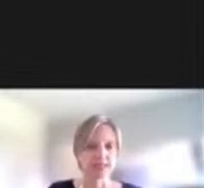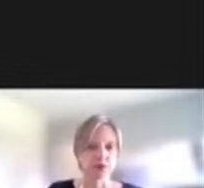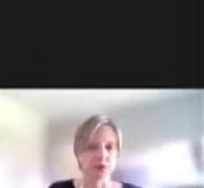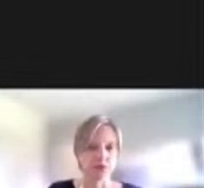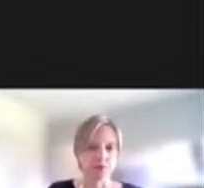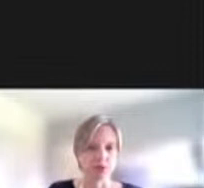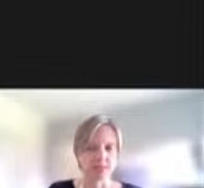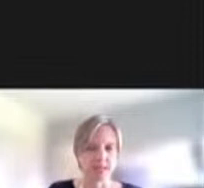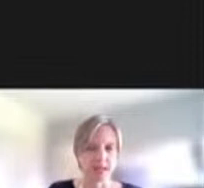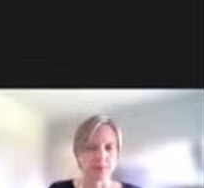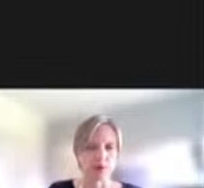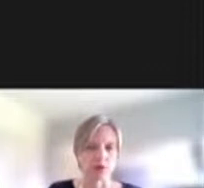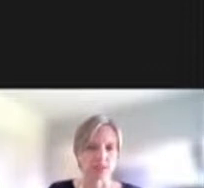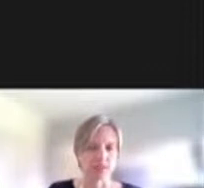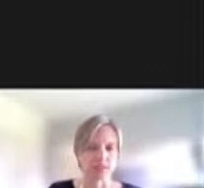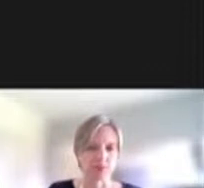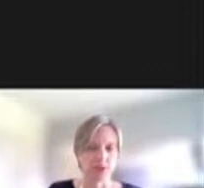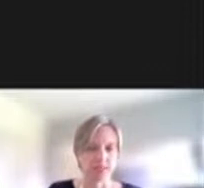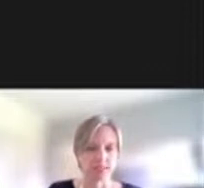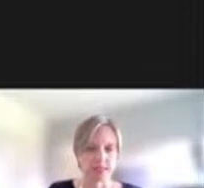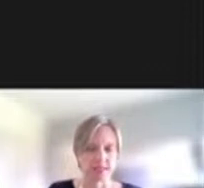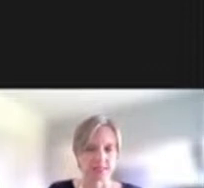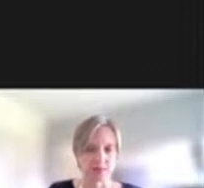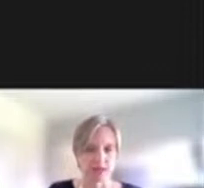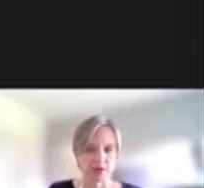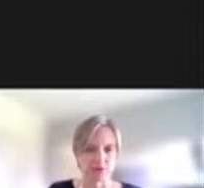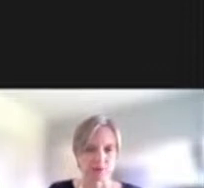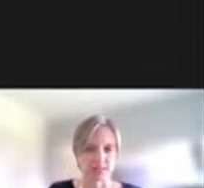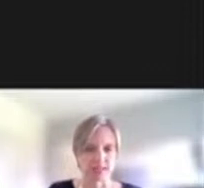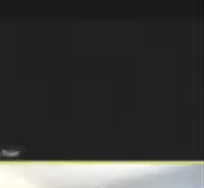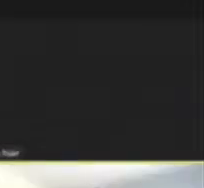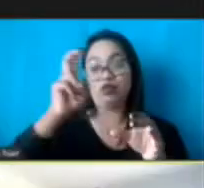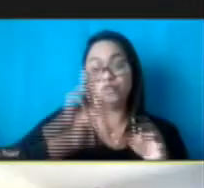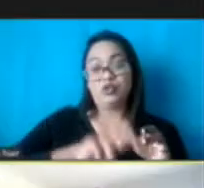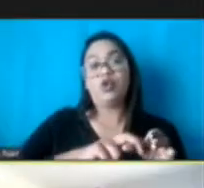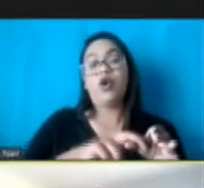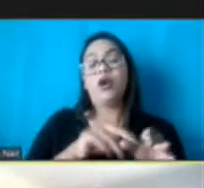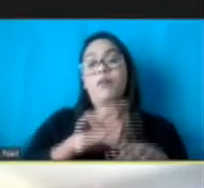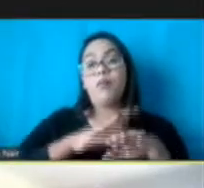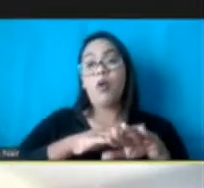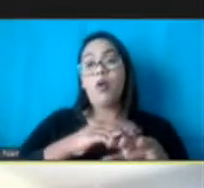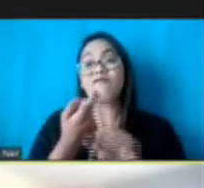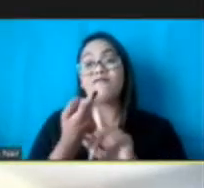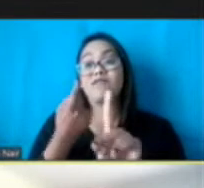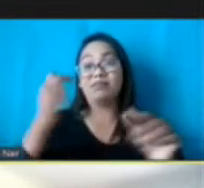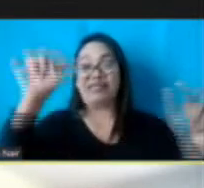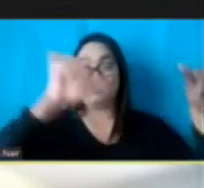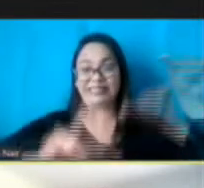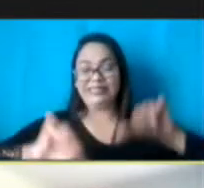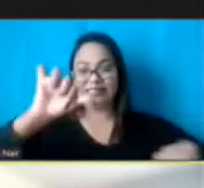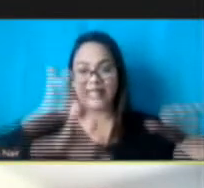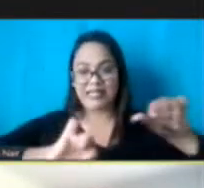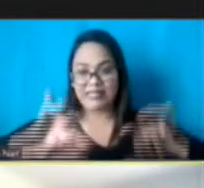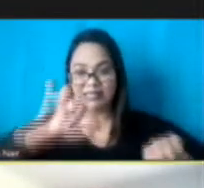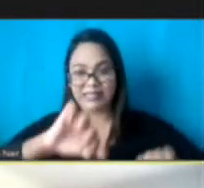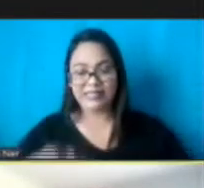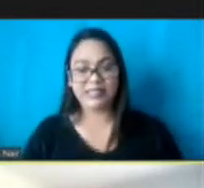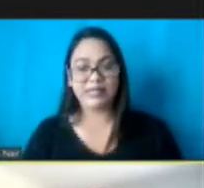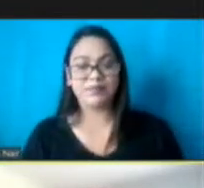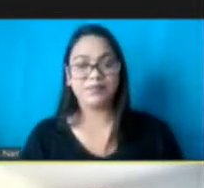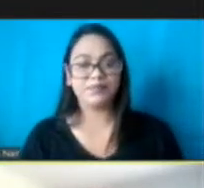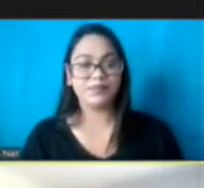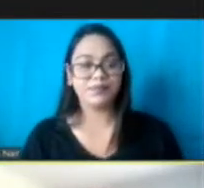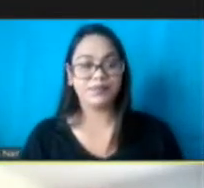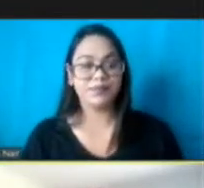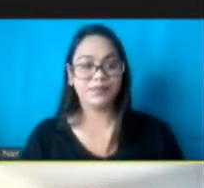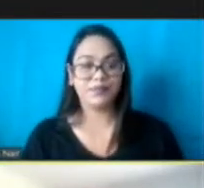transmissibility and degree of immune escape. We are seeing some early studies coming out from our scientists, and we're also needing to do and wait